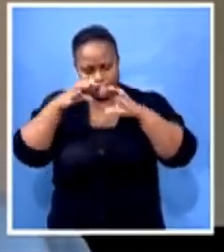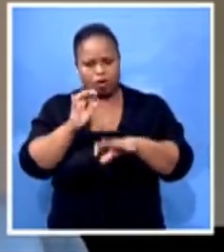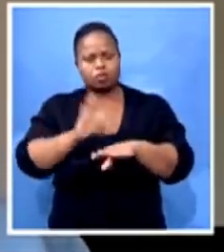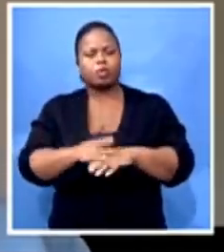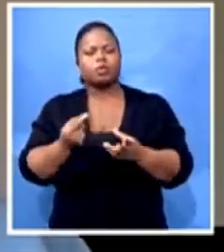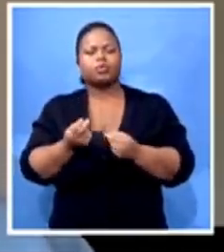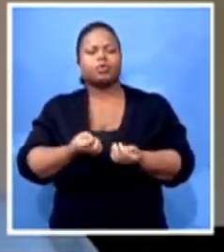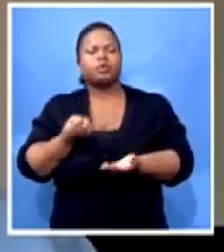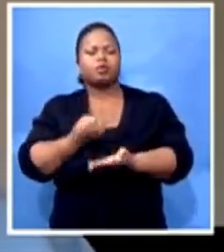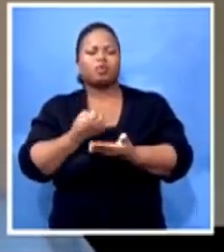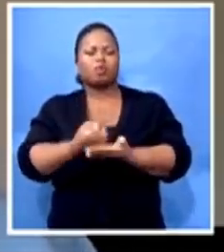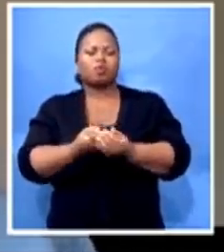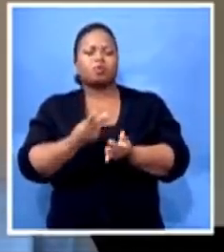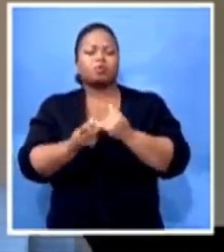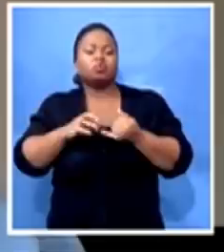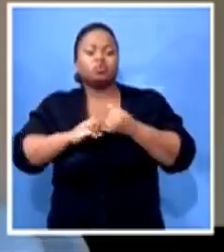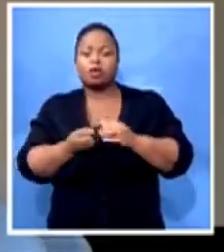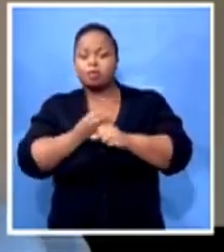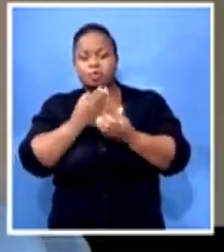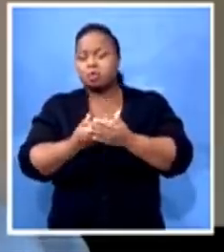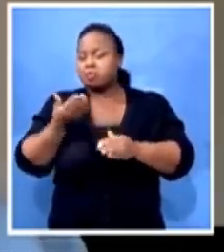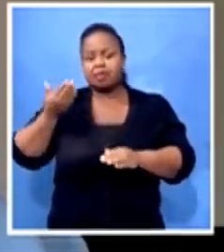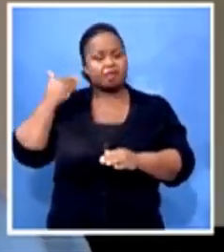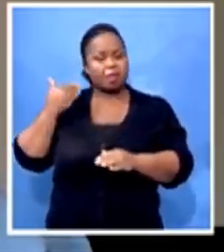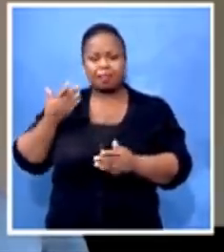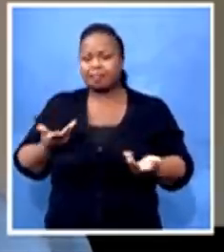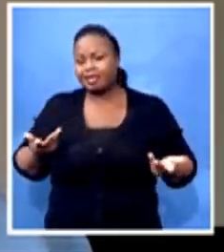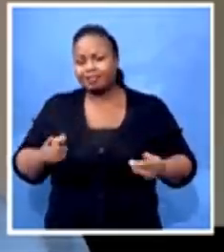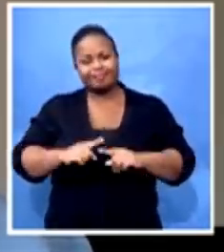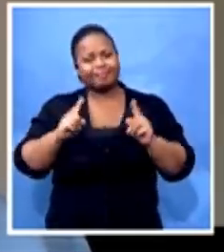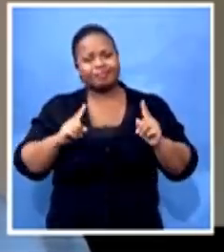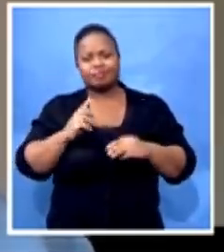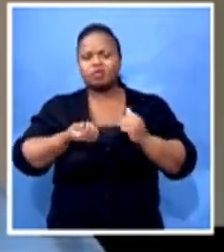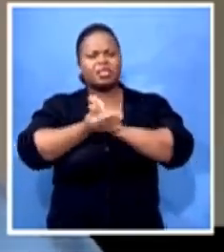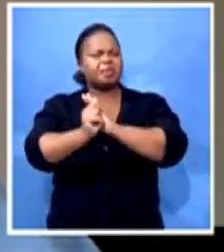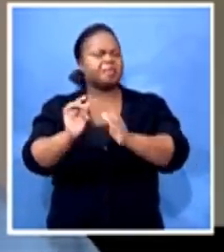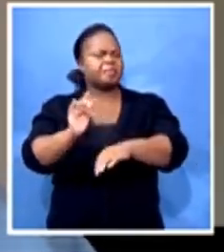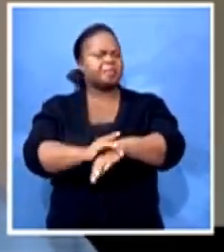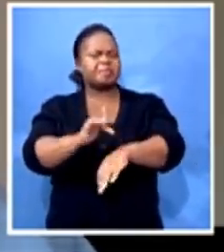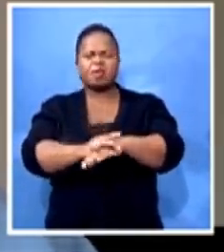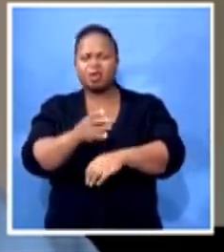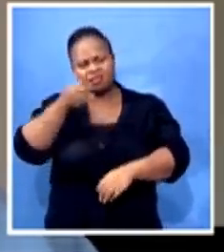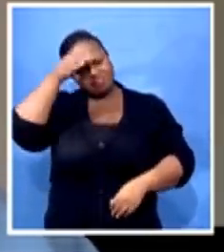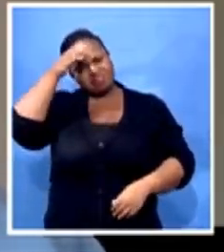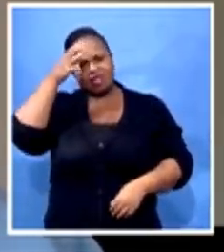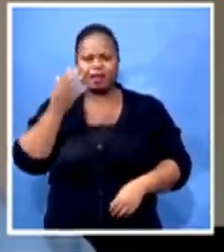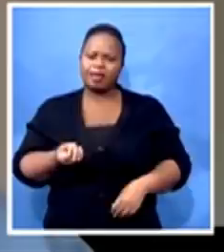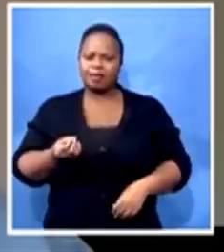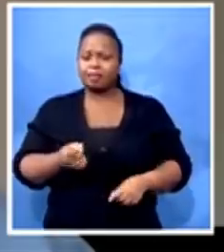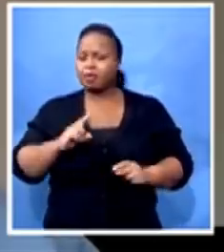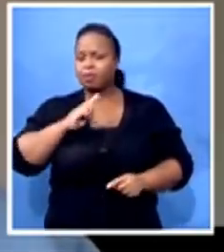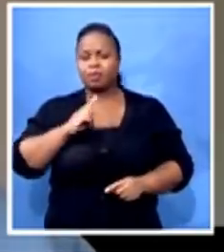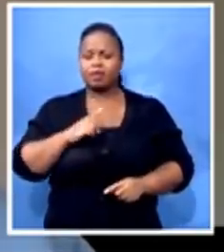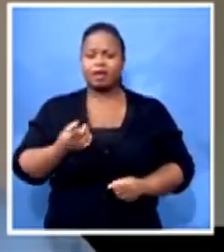what we've always done before. But we're a capable country. We're much more capable than our politicians have, over